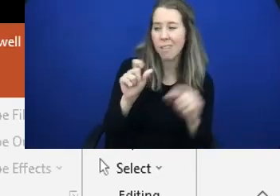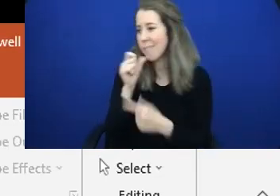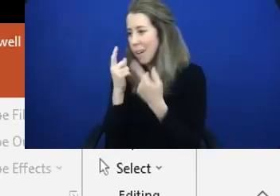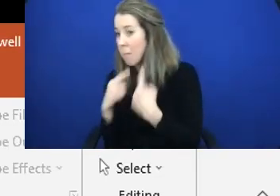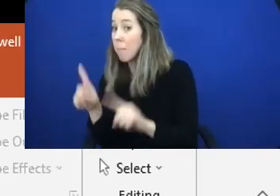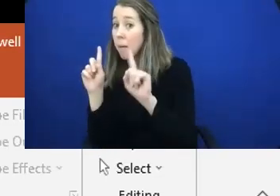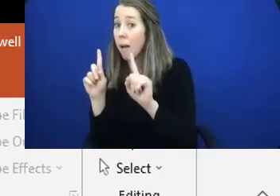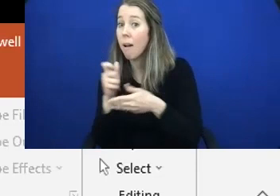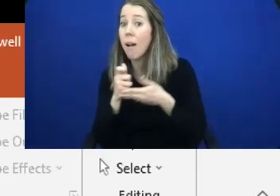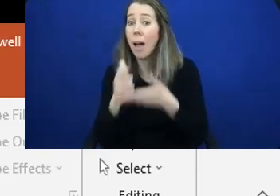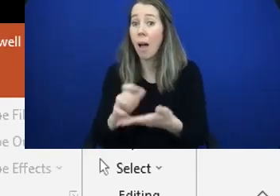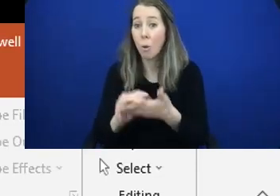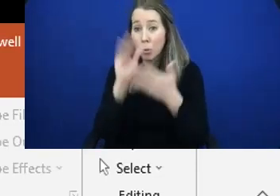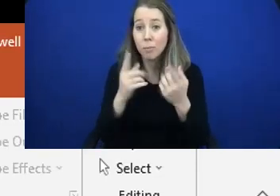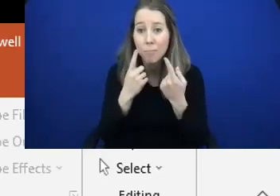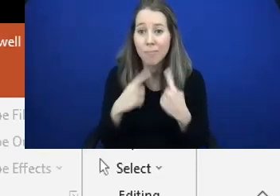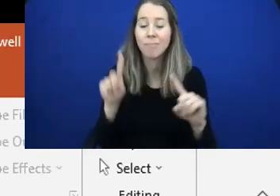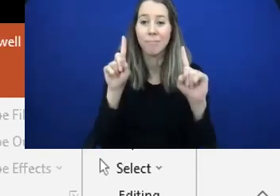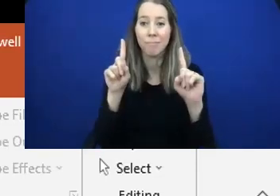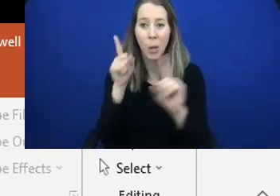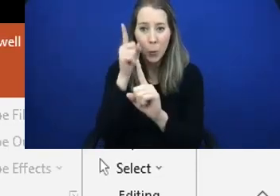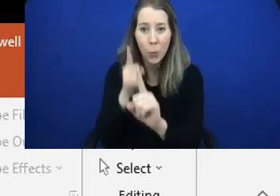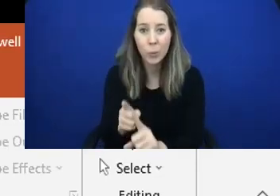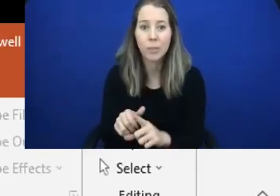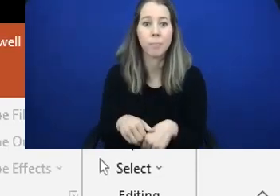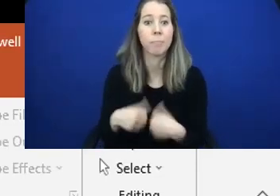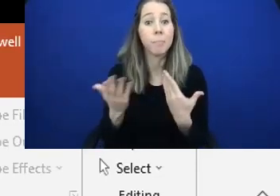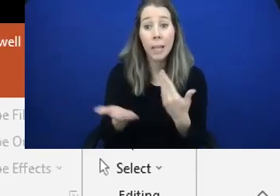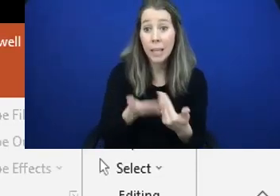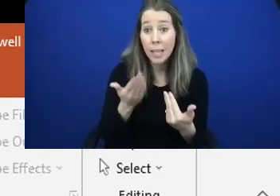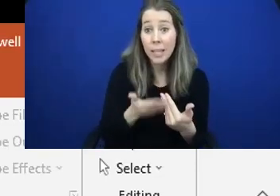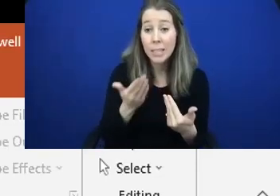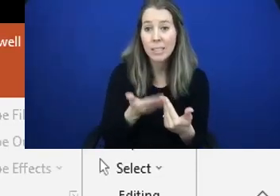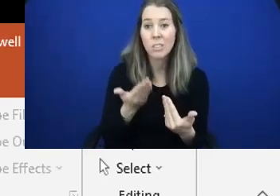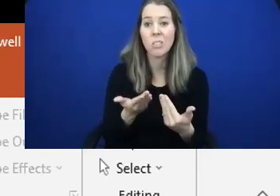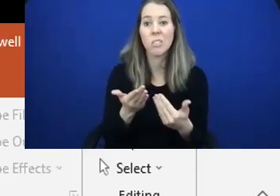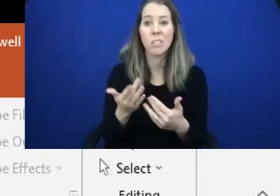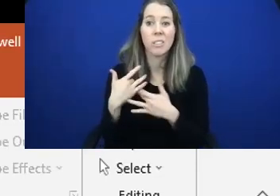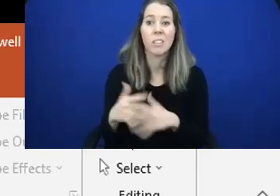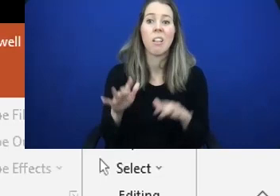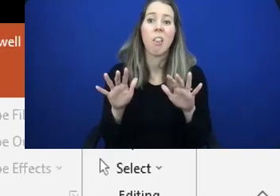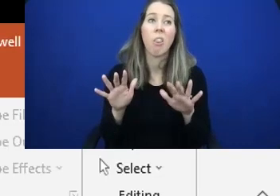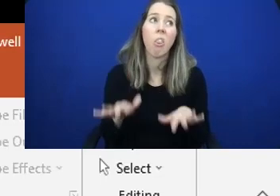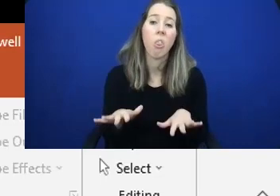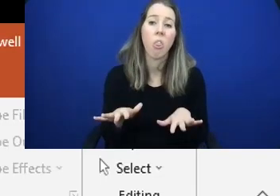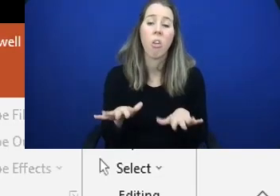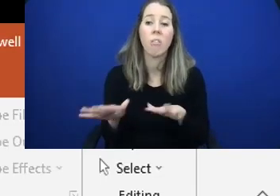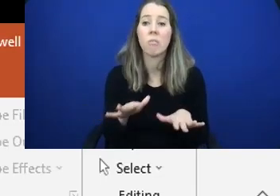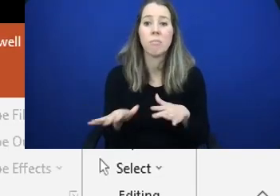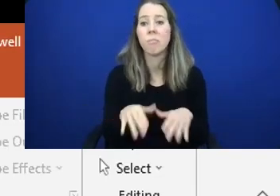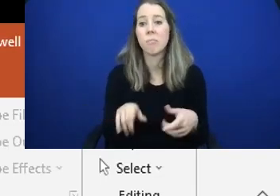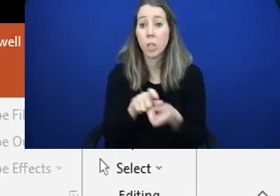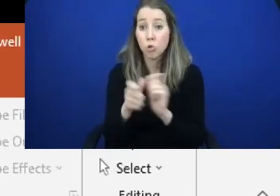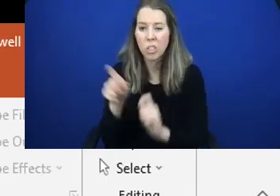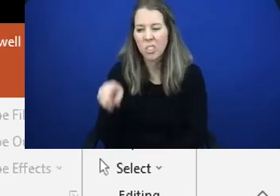help students achieve optimal goals. It's easy to grow complacent over the years and to ignore the changing